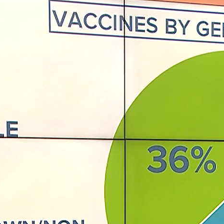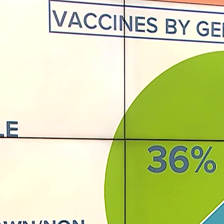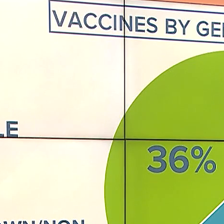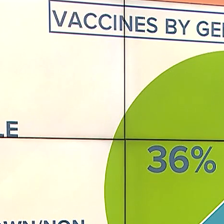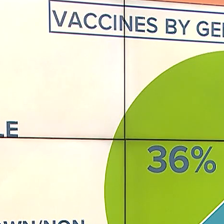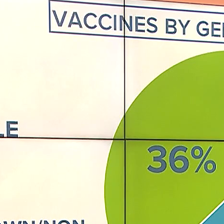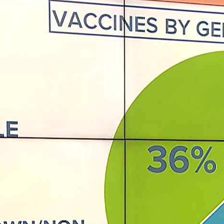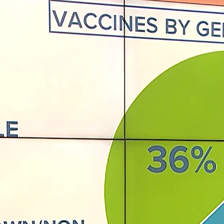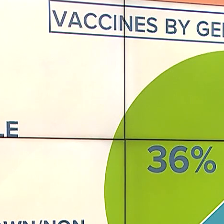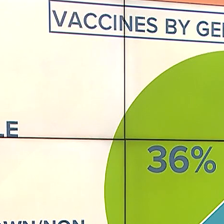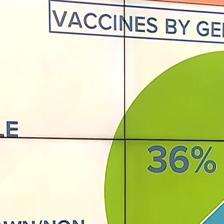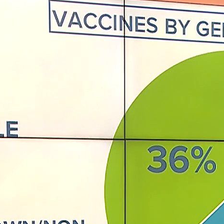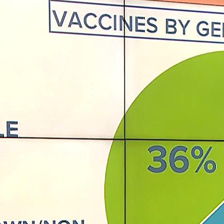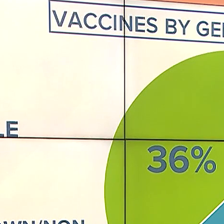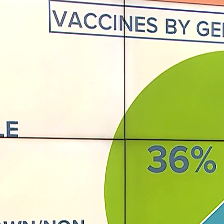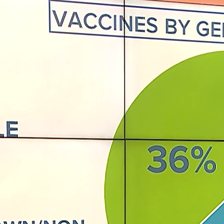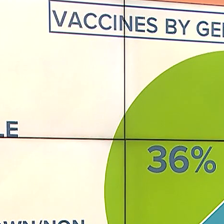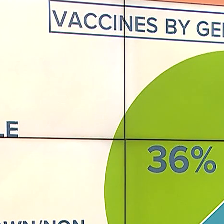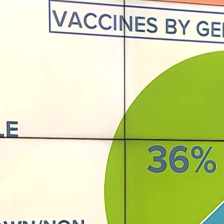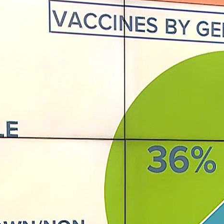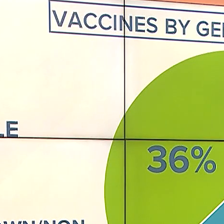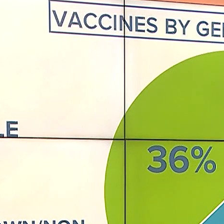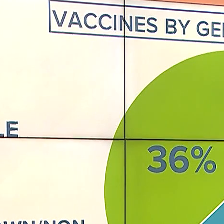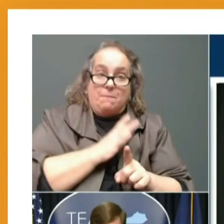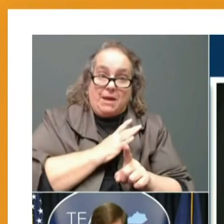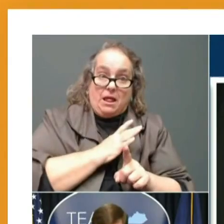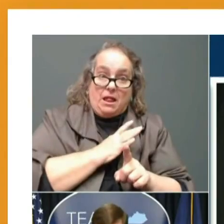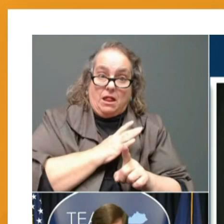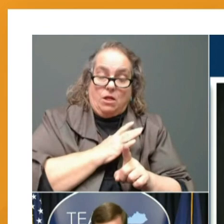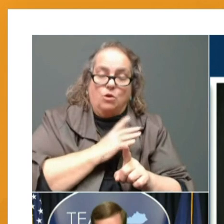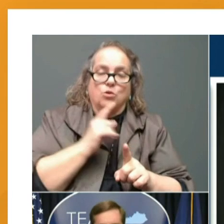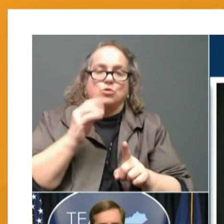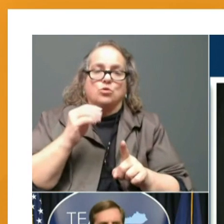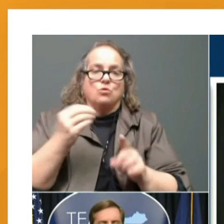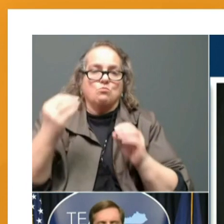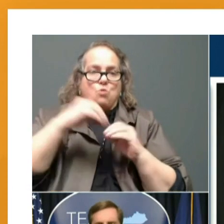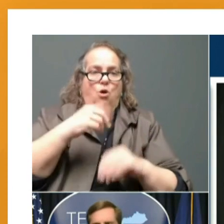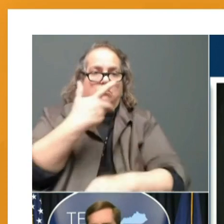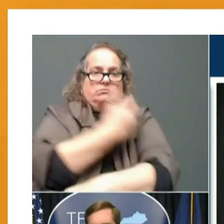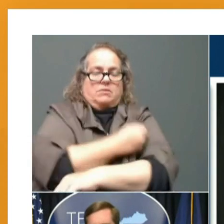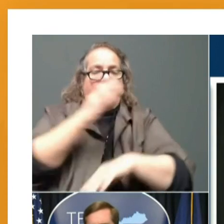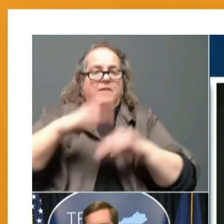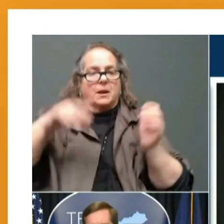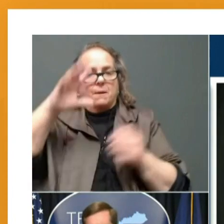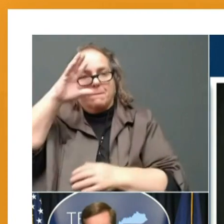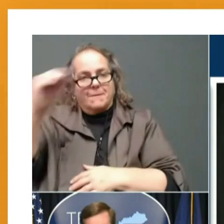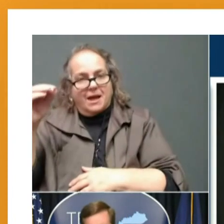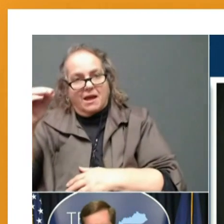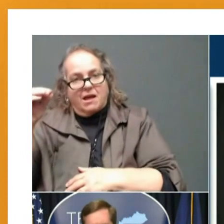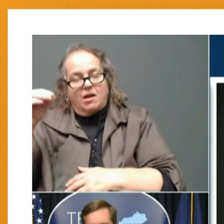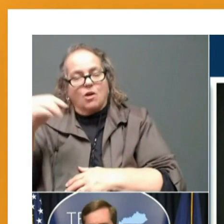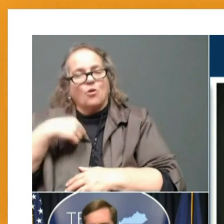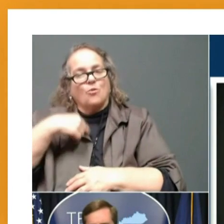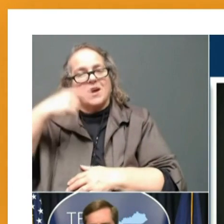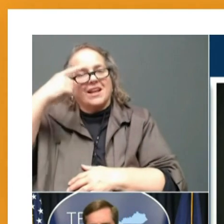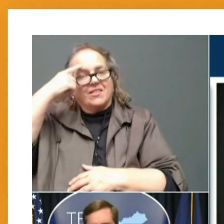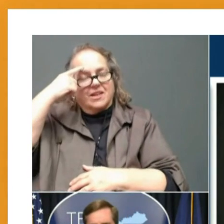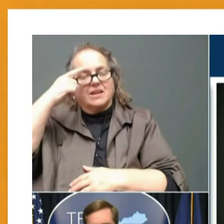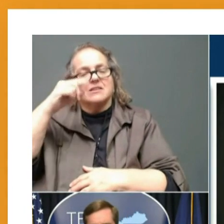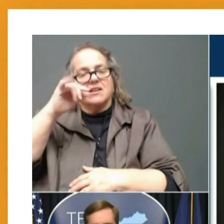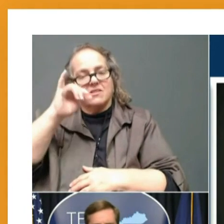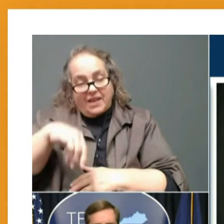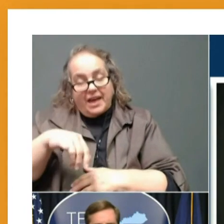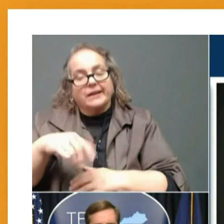They included teachers and healthcare workers. We believe that this reflects the makeup of